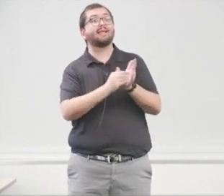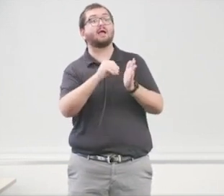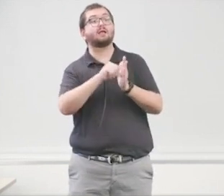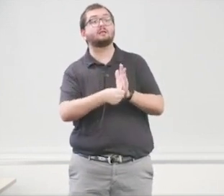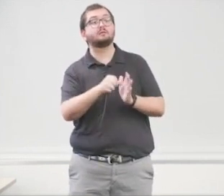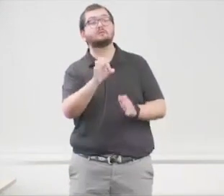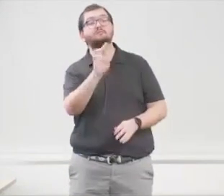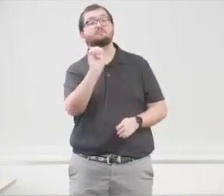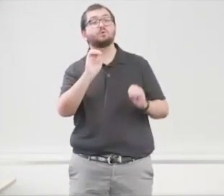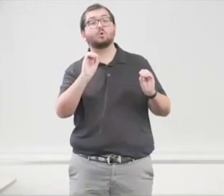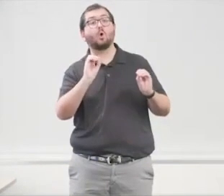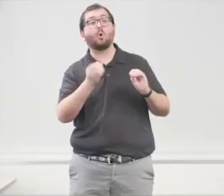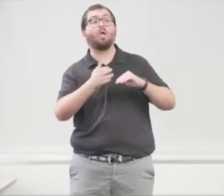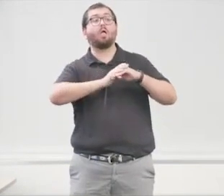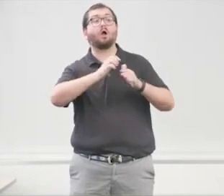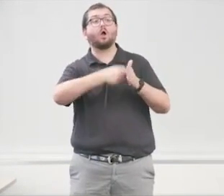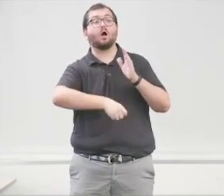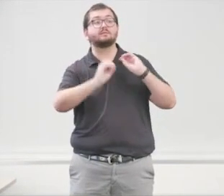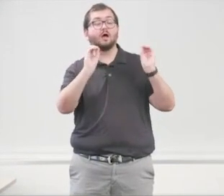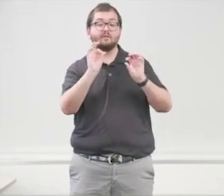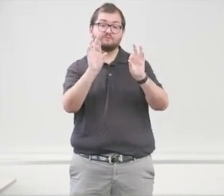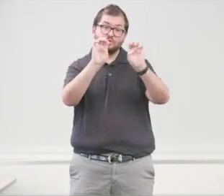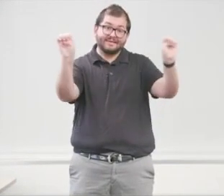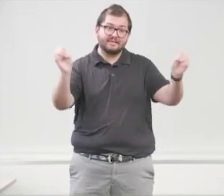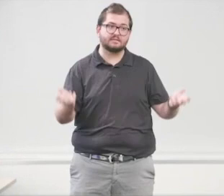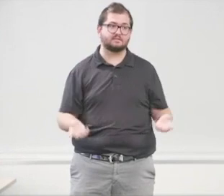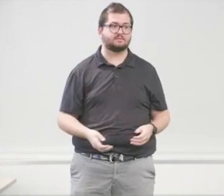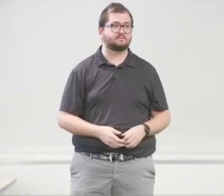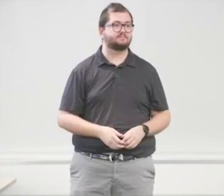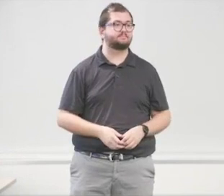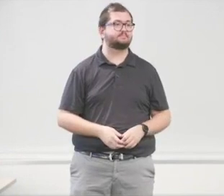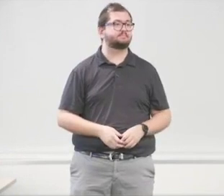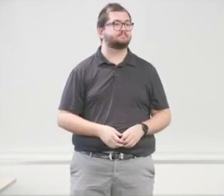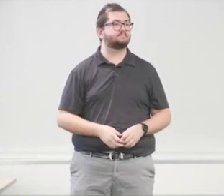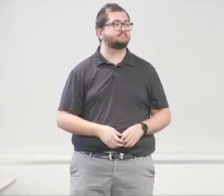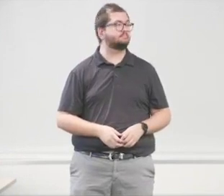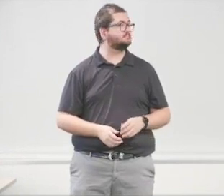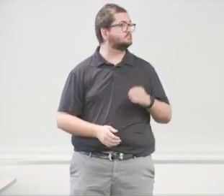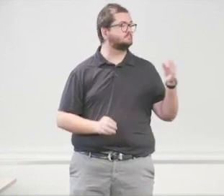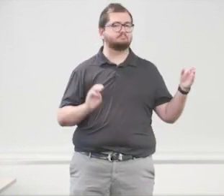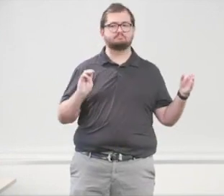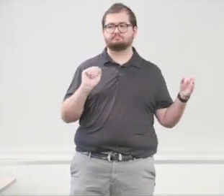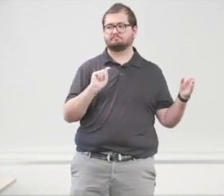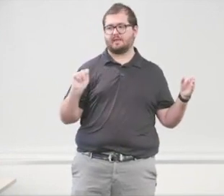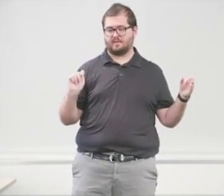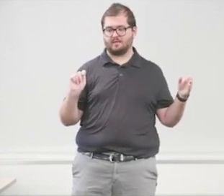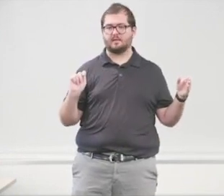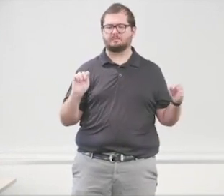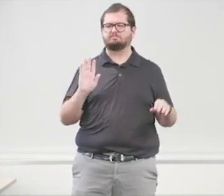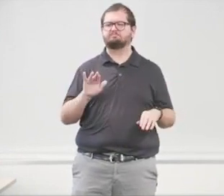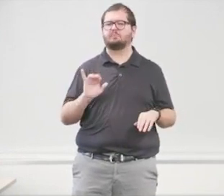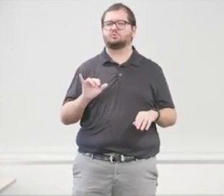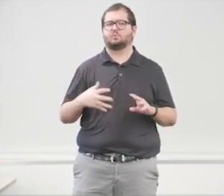cost, yes, thank you. Free. Matt, go ahead. Yeah, I'll just add to that too, that